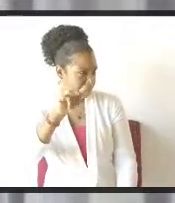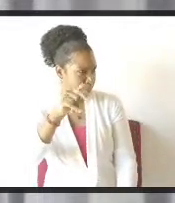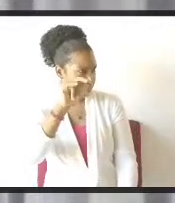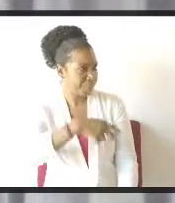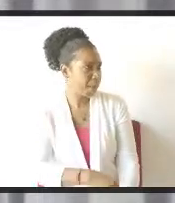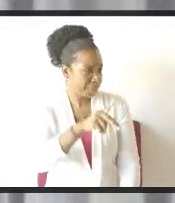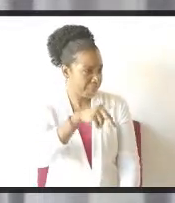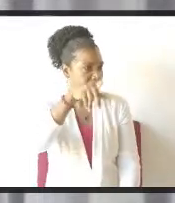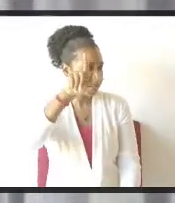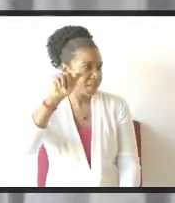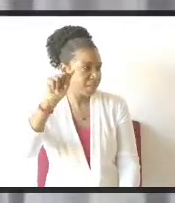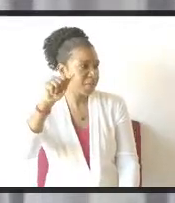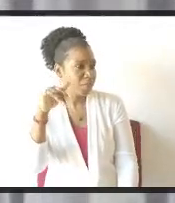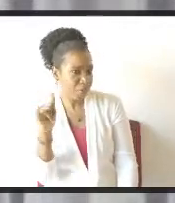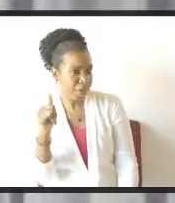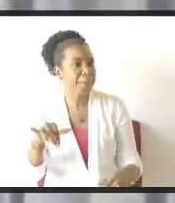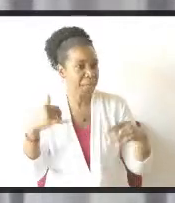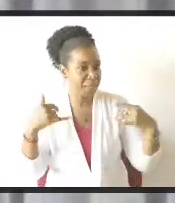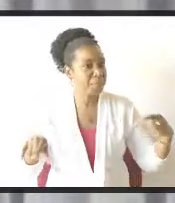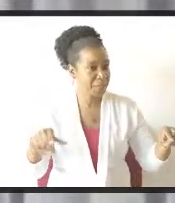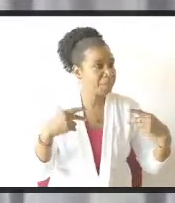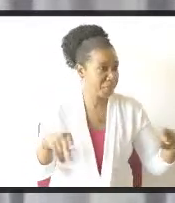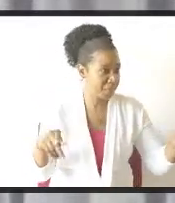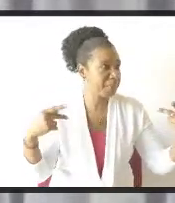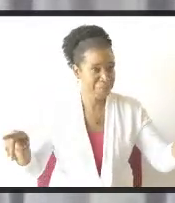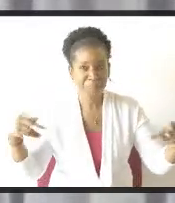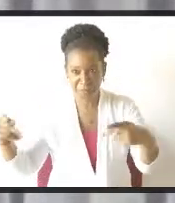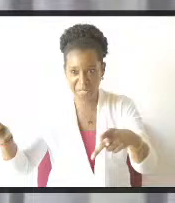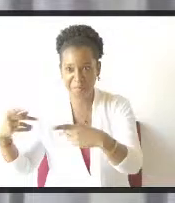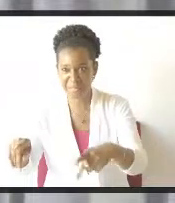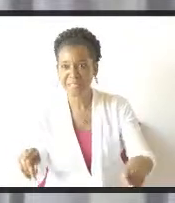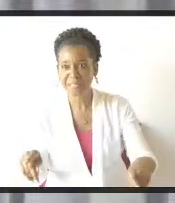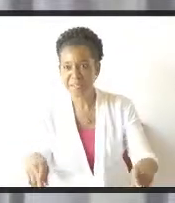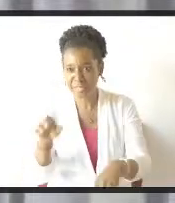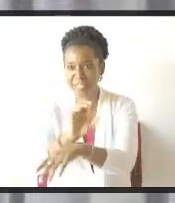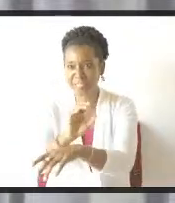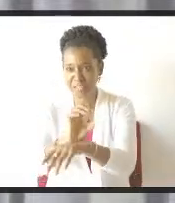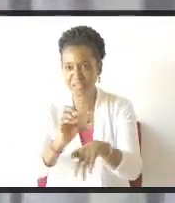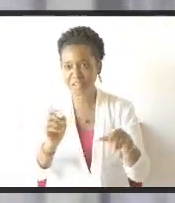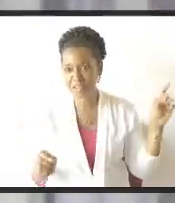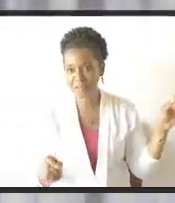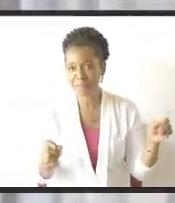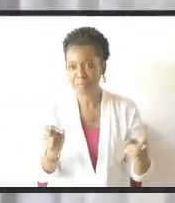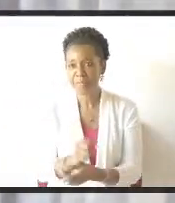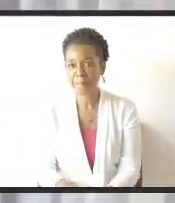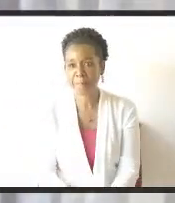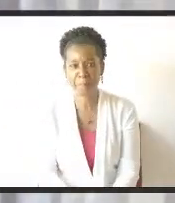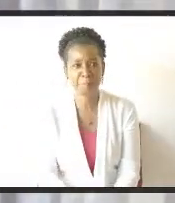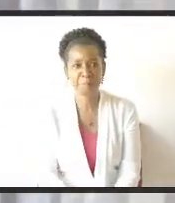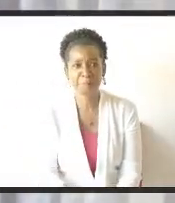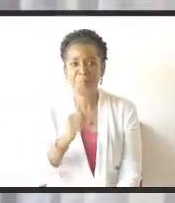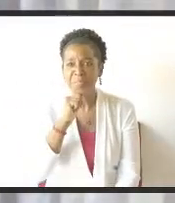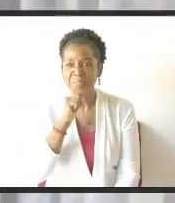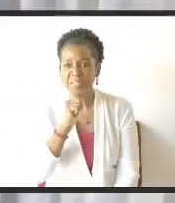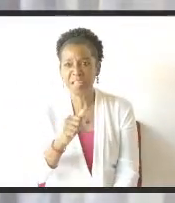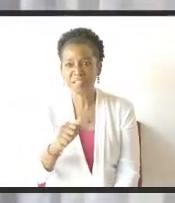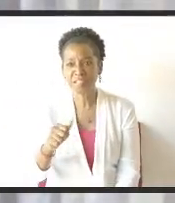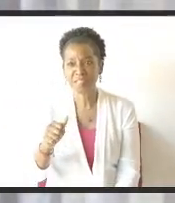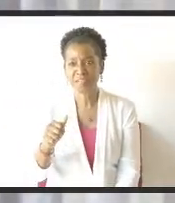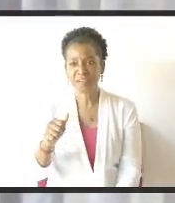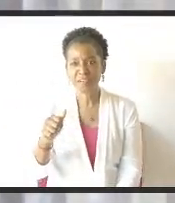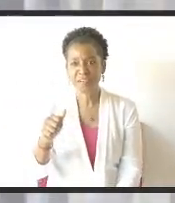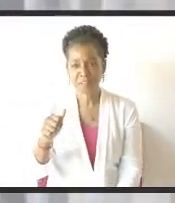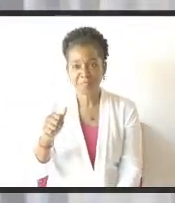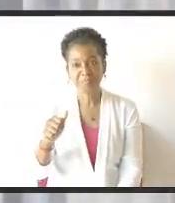us. One of these days, when one of these same deacons preach, and at the early part we were laughing and